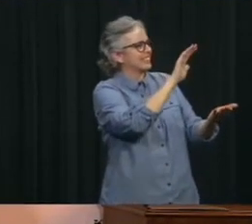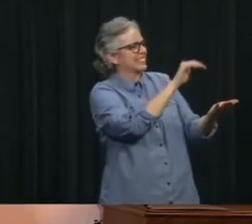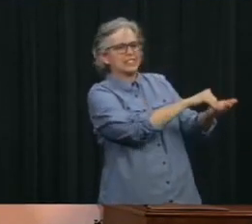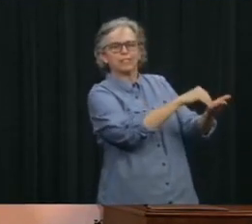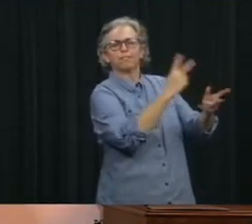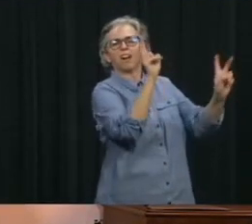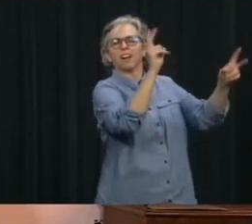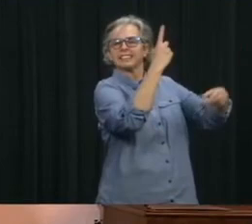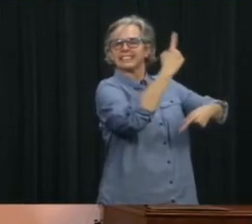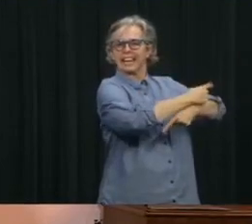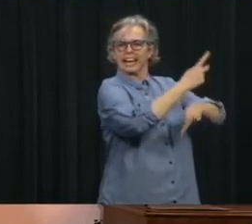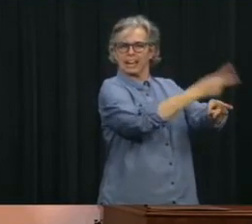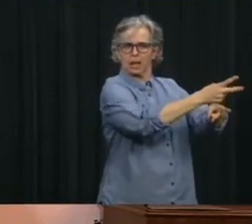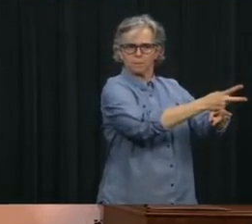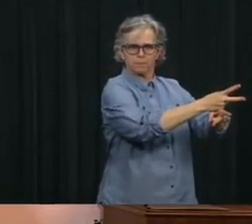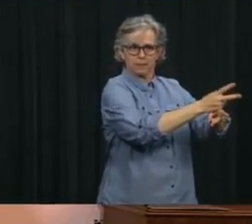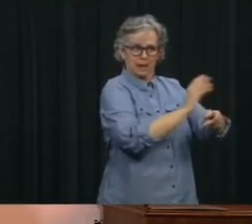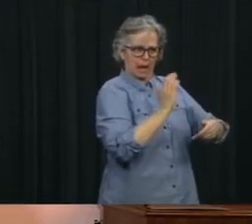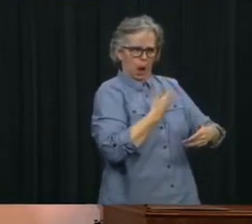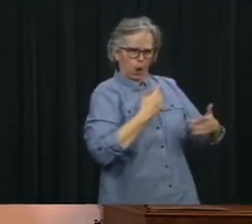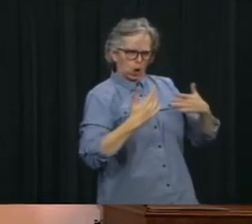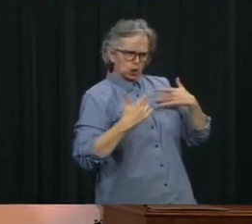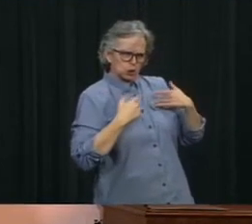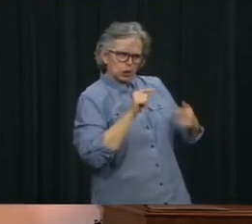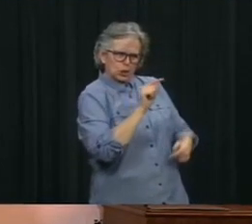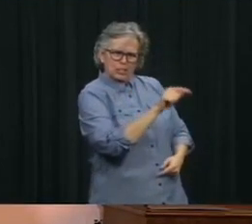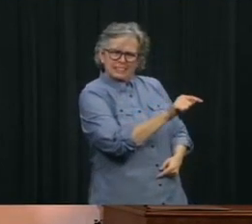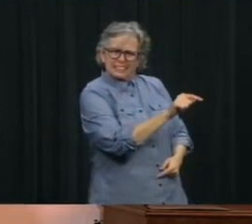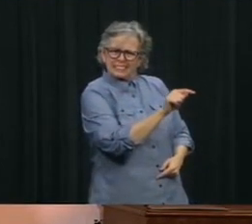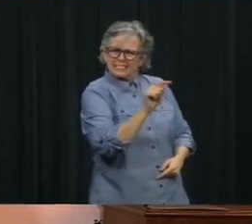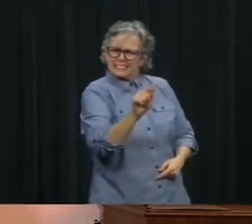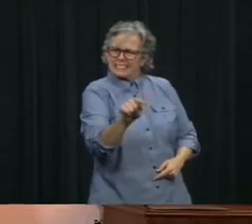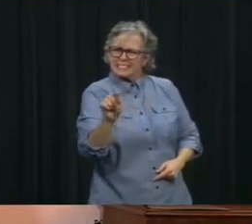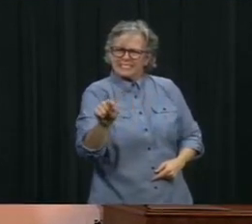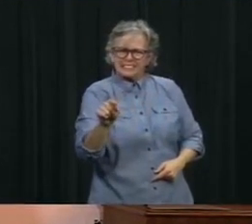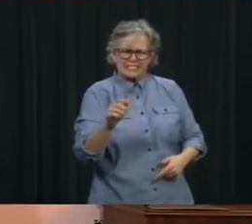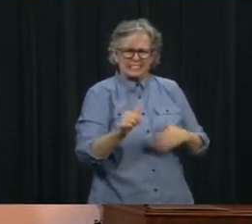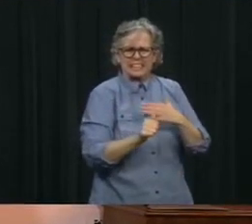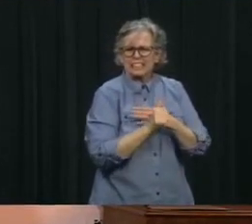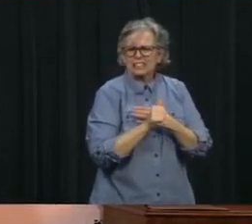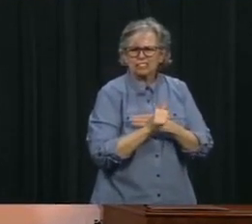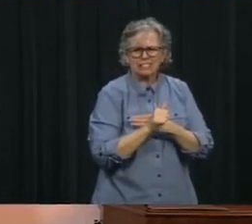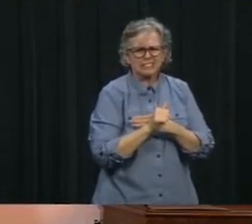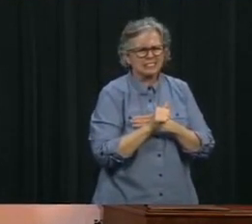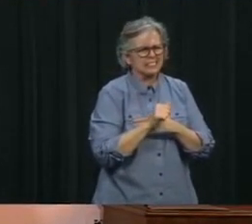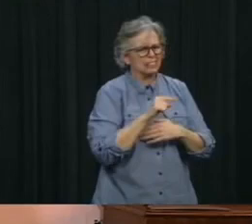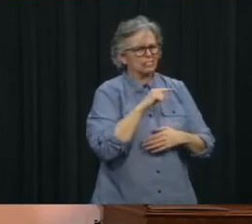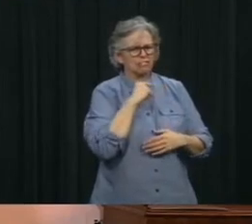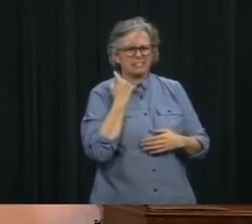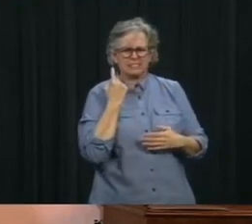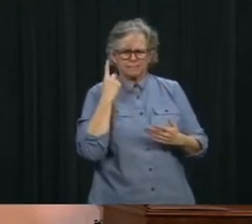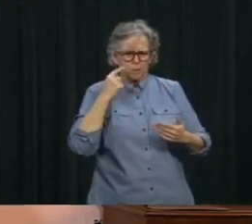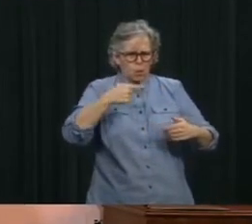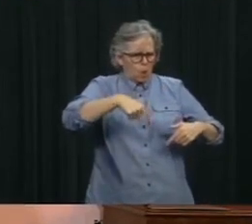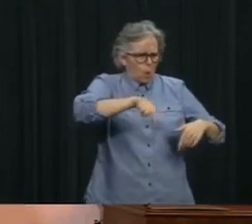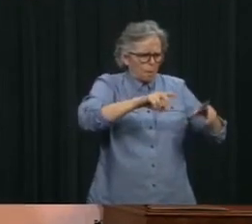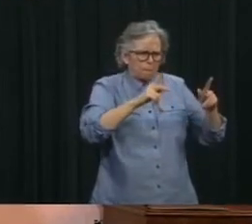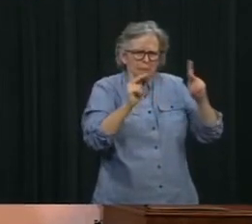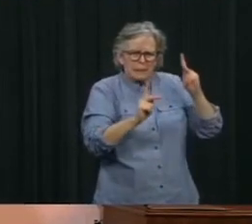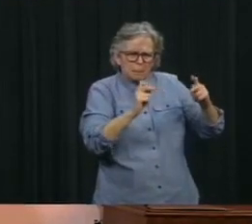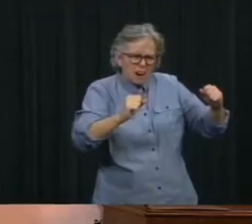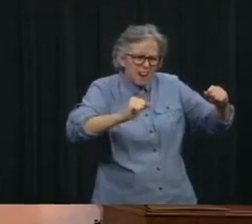our grave concern is about the danger of those seniors being together and the spread